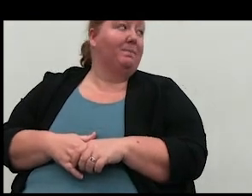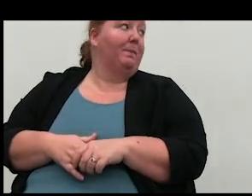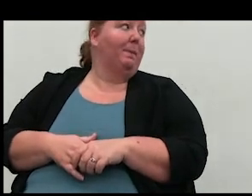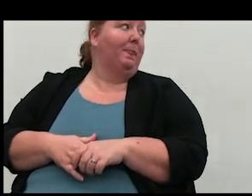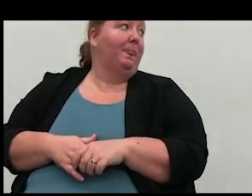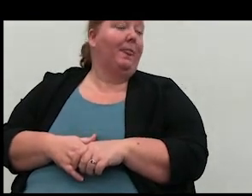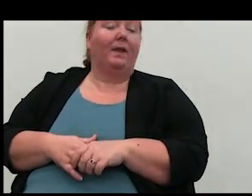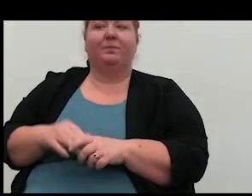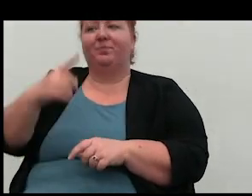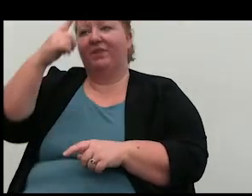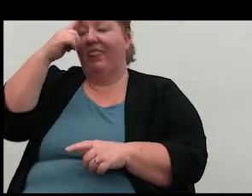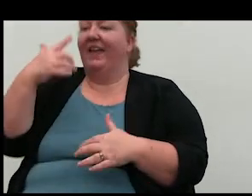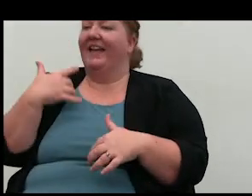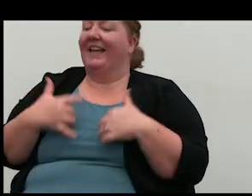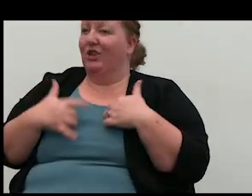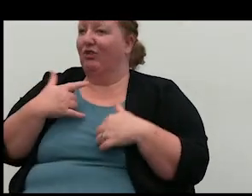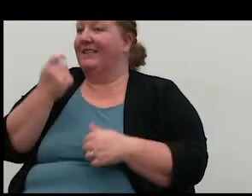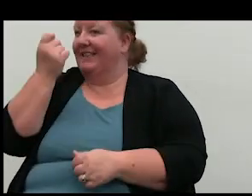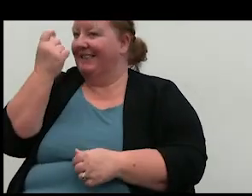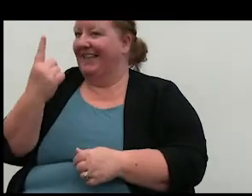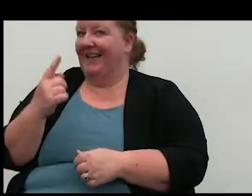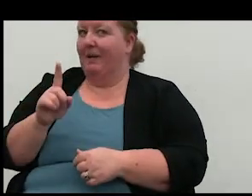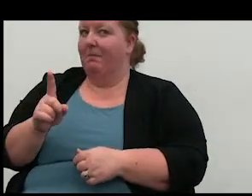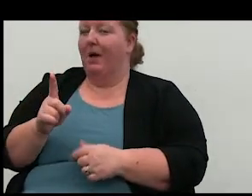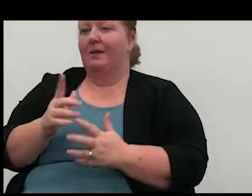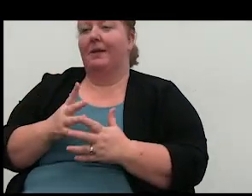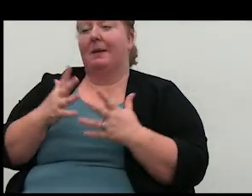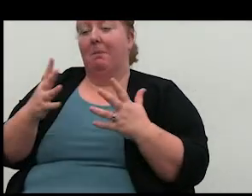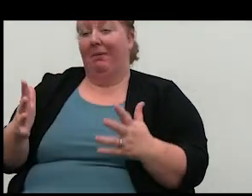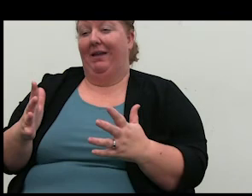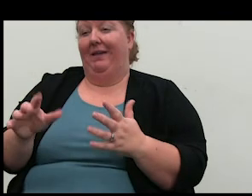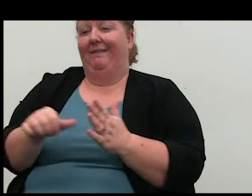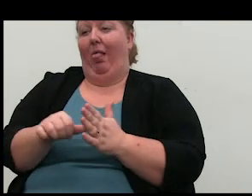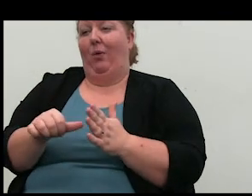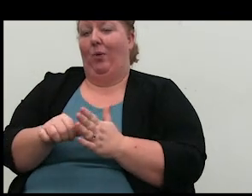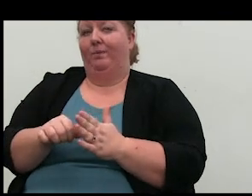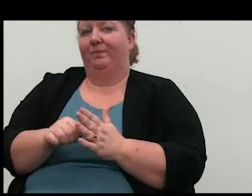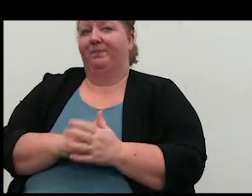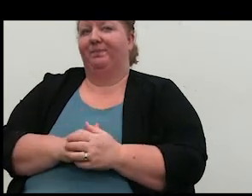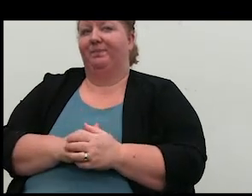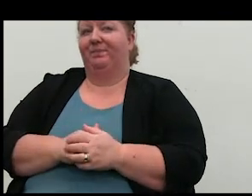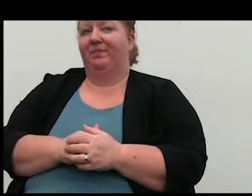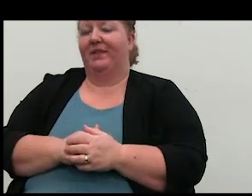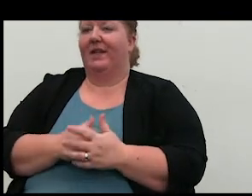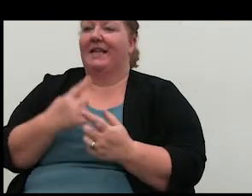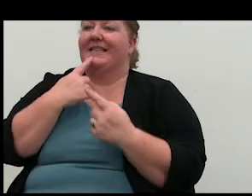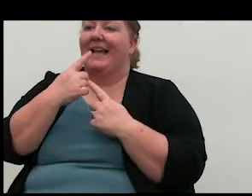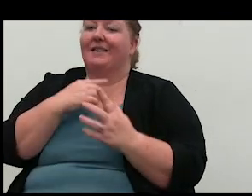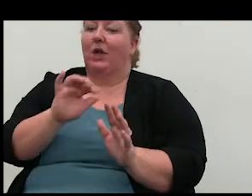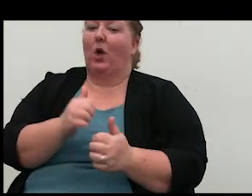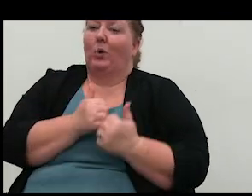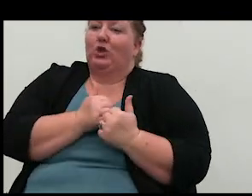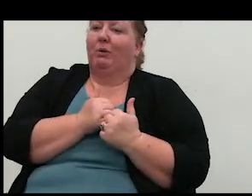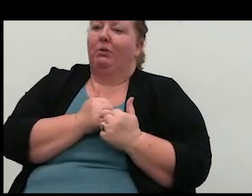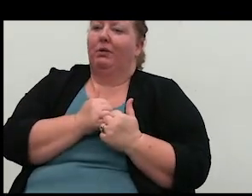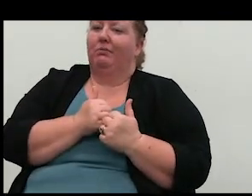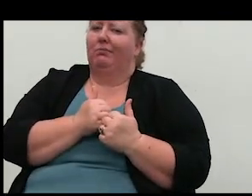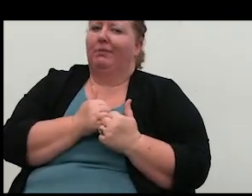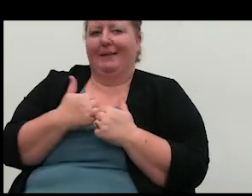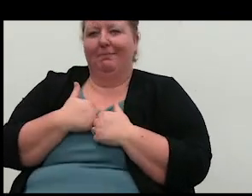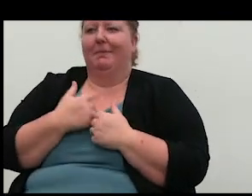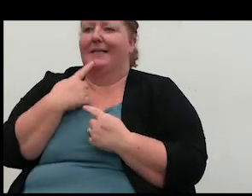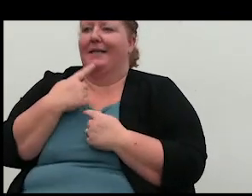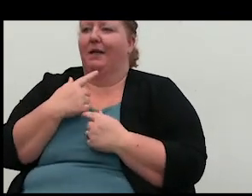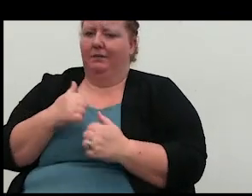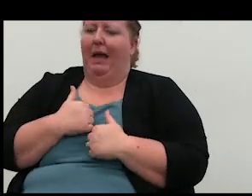I think it's an interesting idea, but I think there's a big flaw in it. This idea of data ownership, where it's like, well, it's my data, so